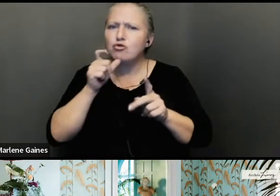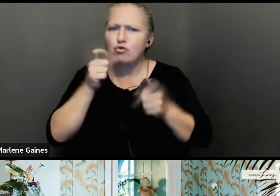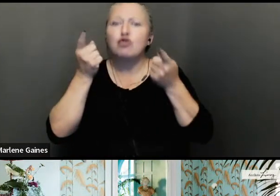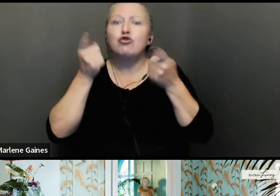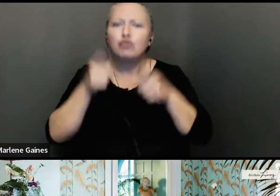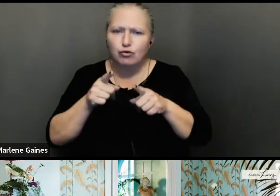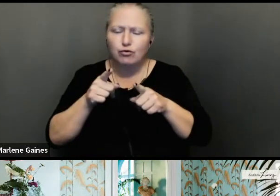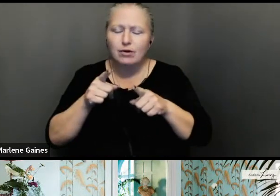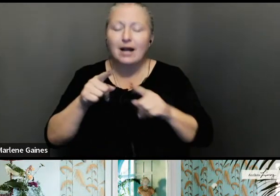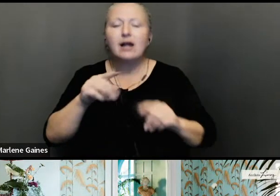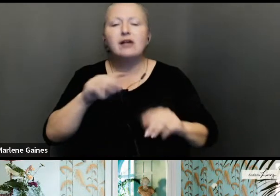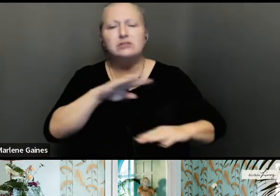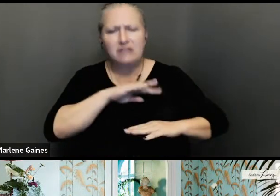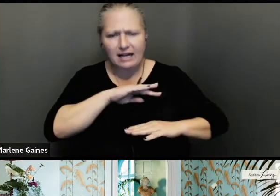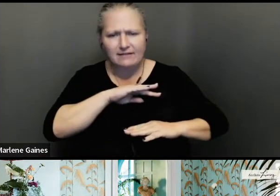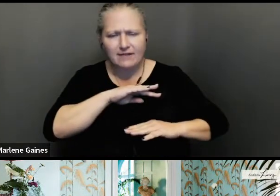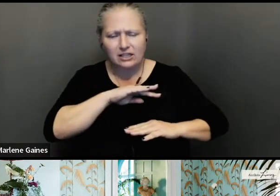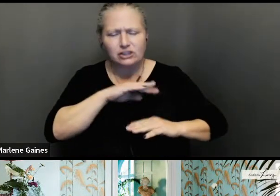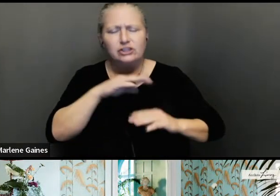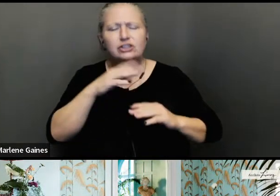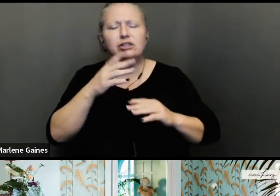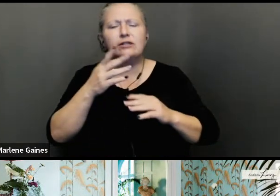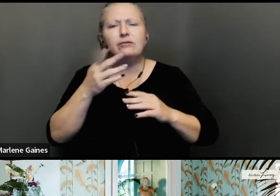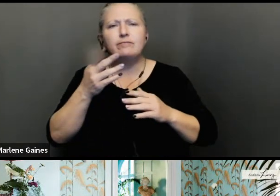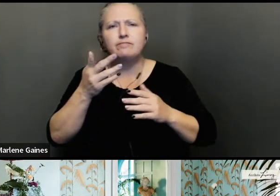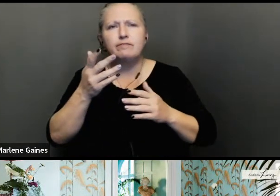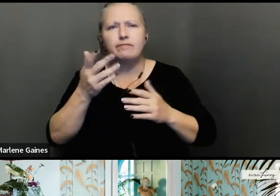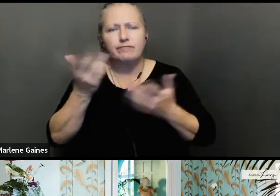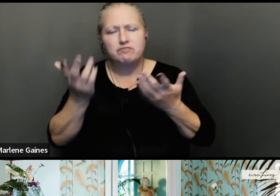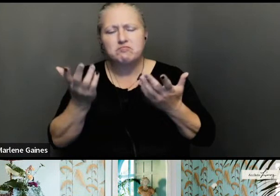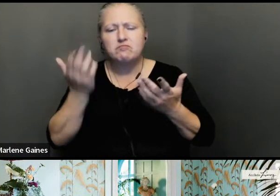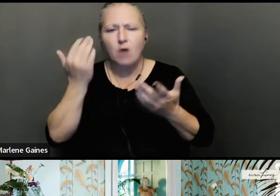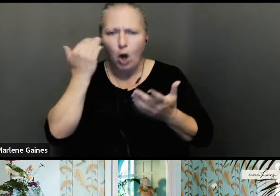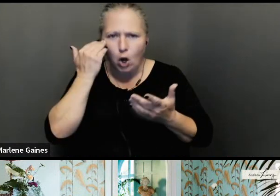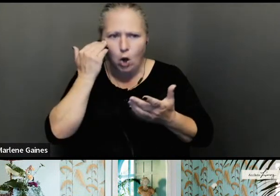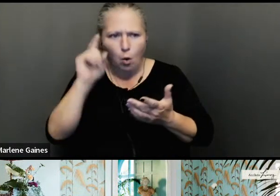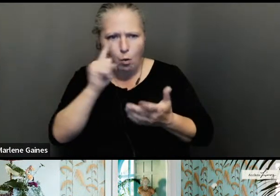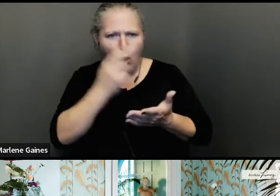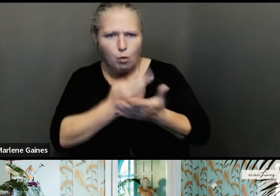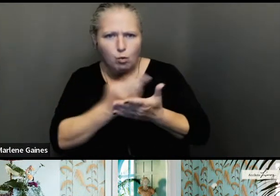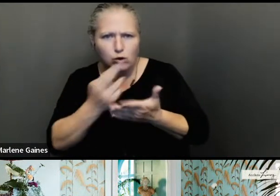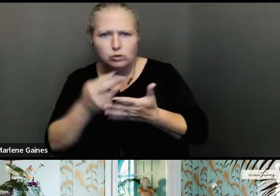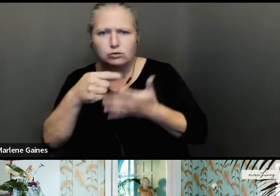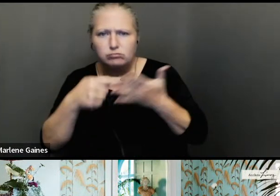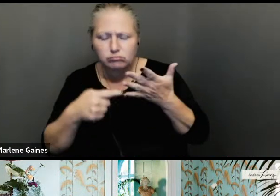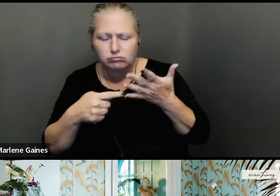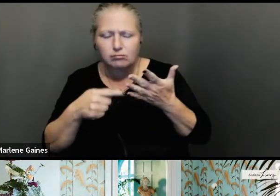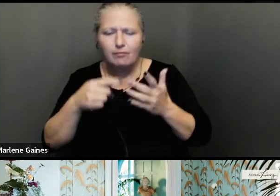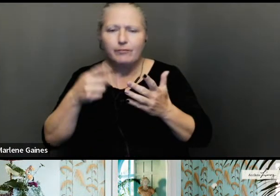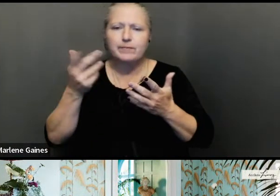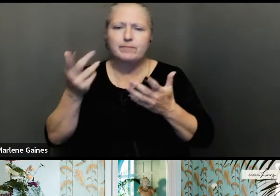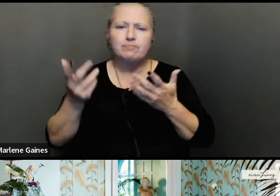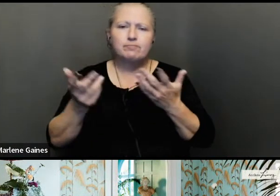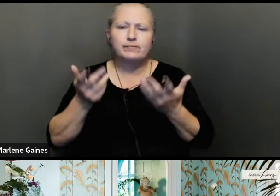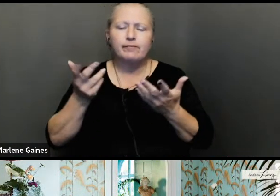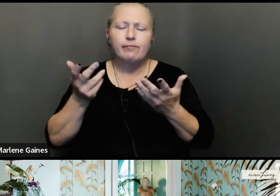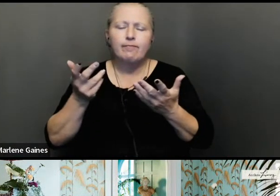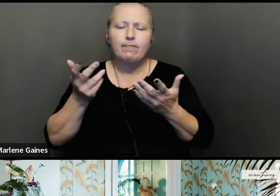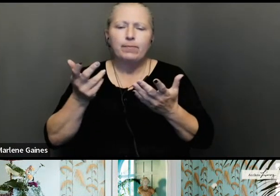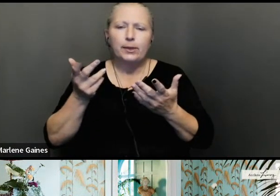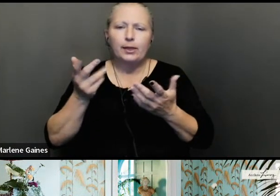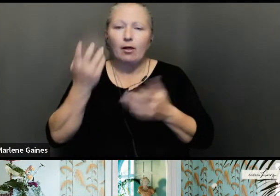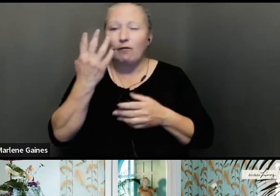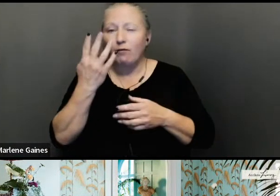the satisfaction and, knowing where the resources are and stuff. So that 4,